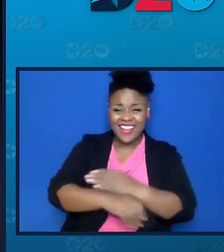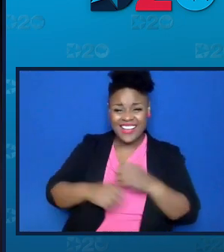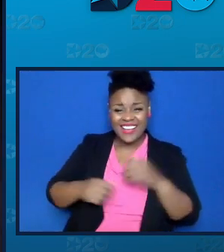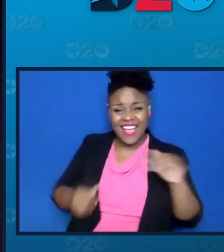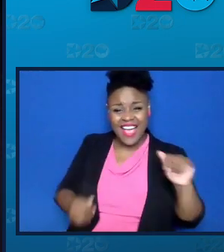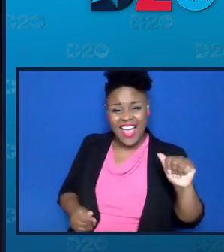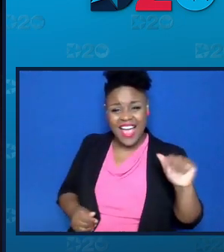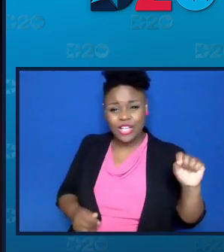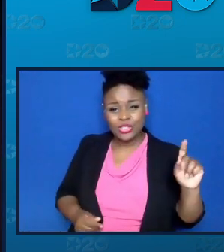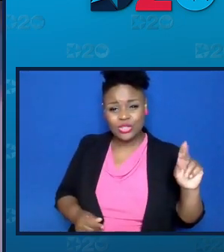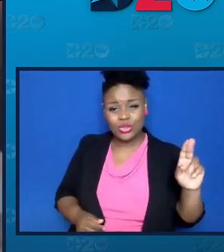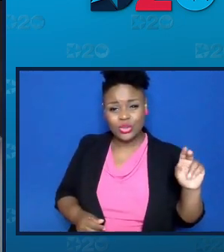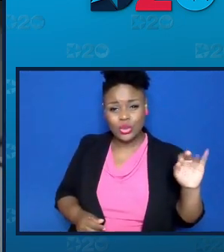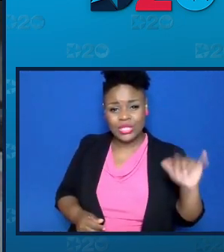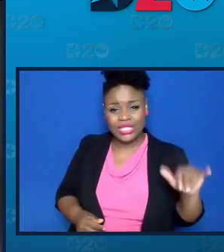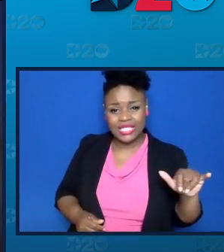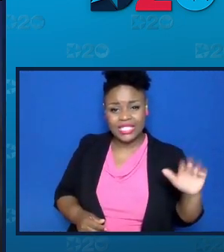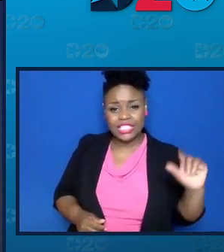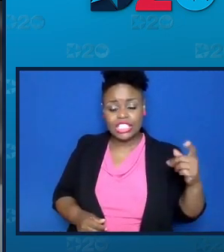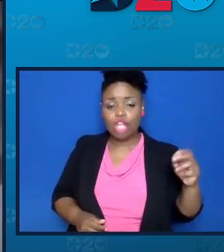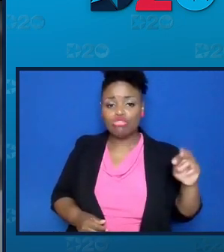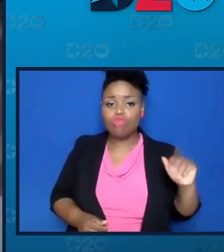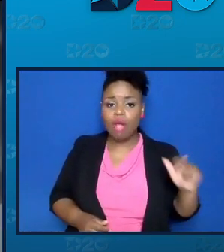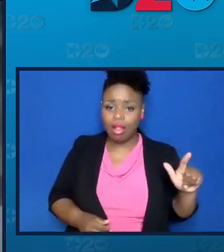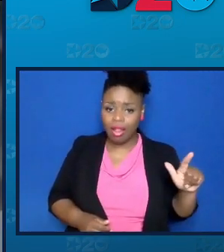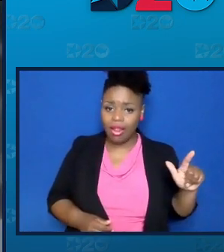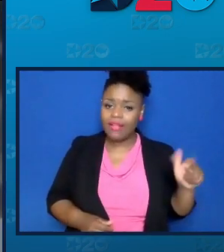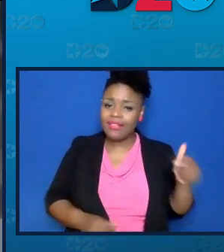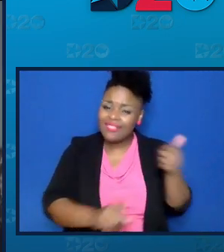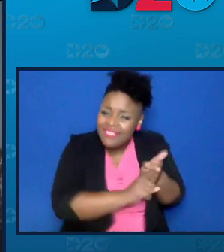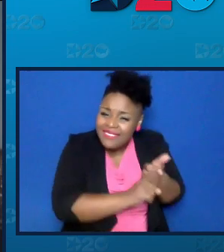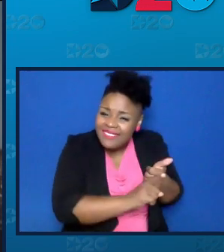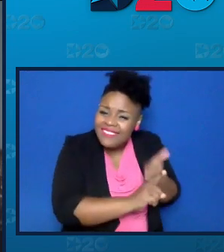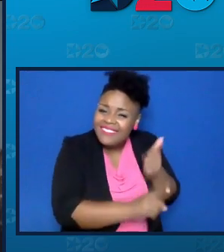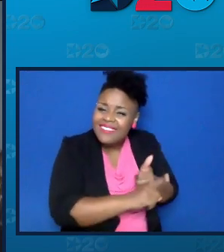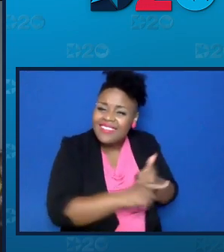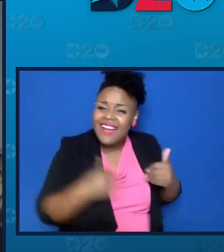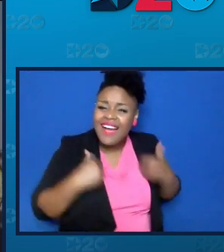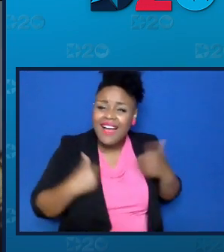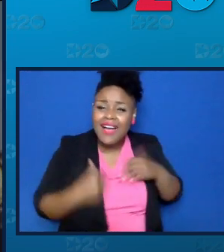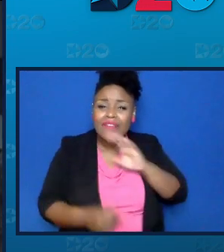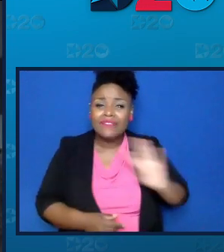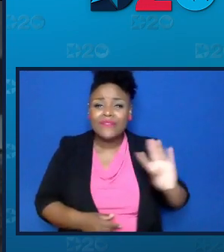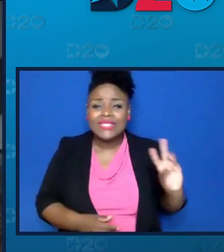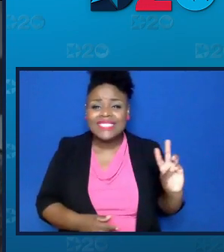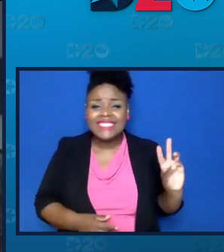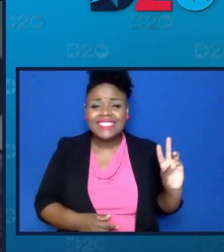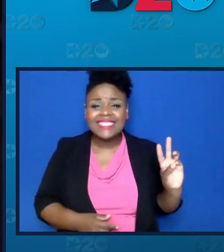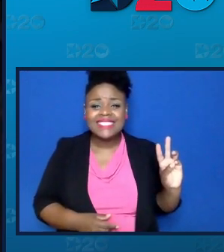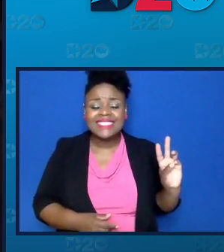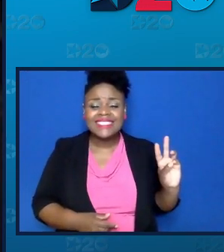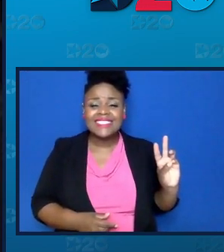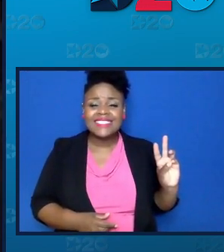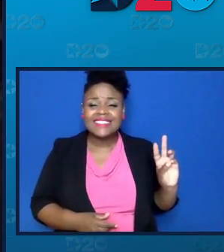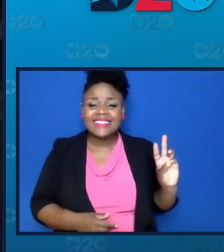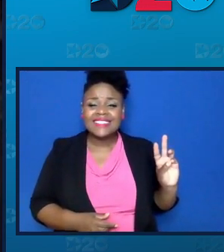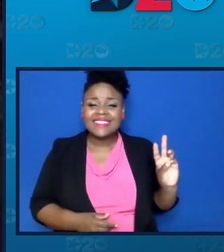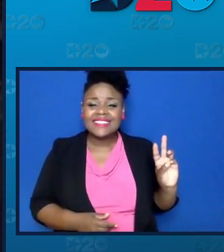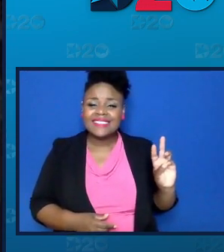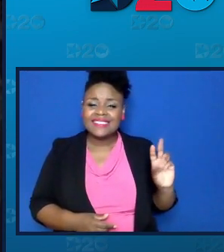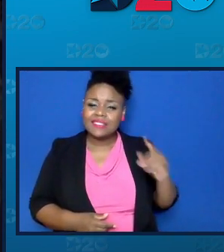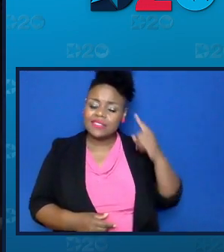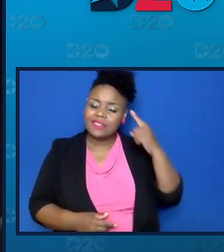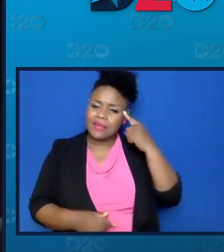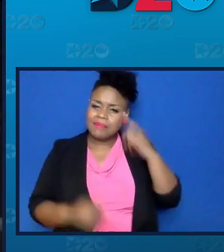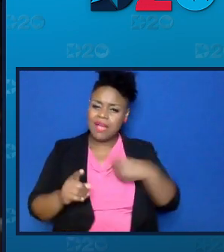just 46 years on this earth. He did in 46 years what most of us couldn't do in 146. Think about the day that dawns for children